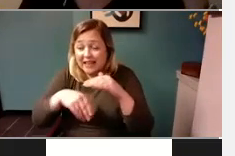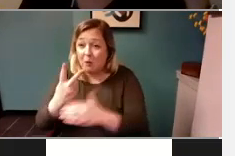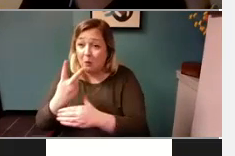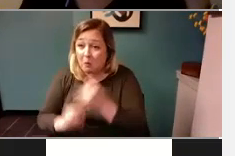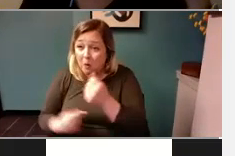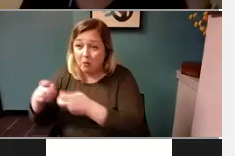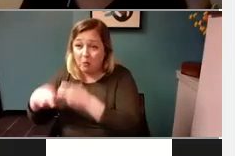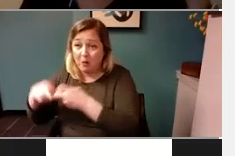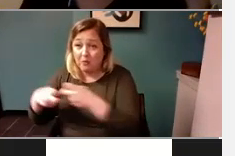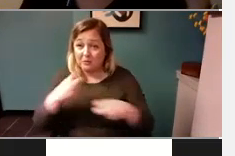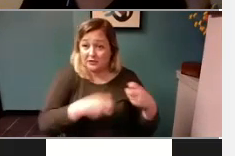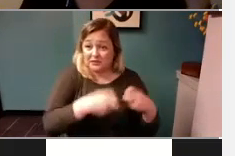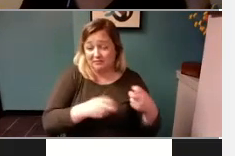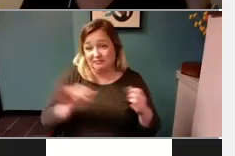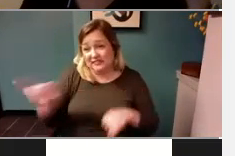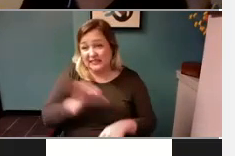right?